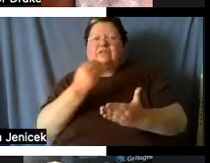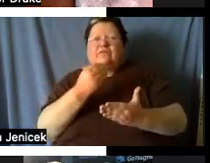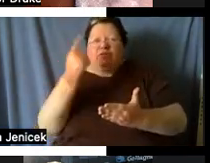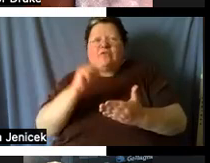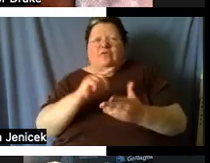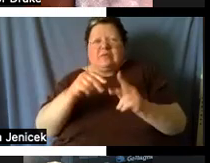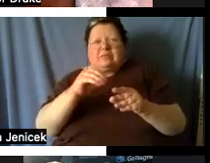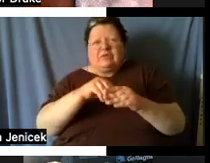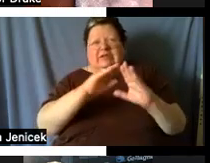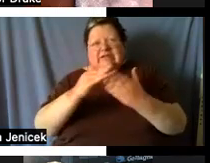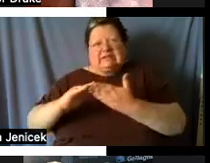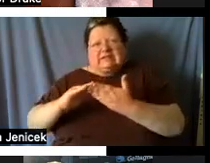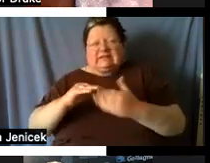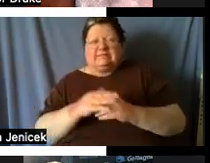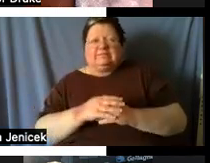people.